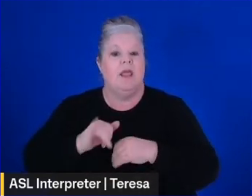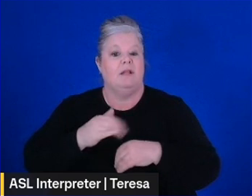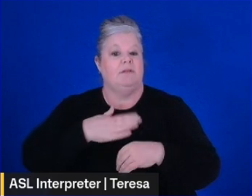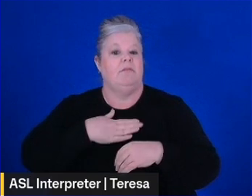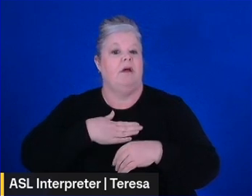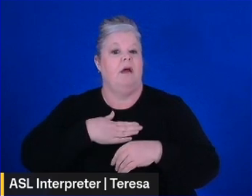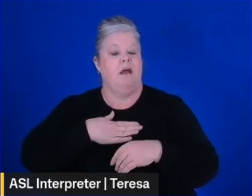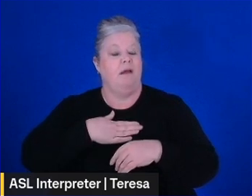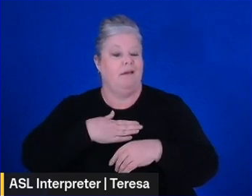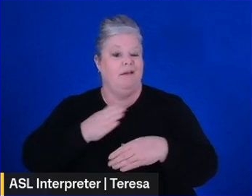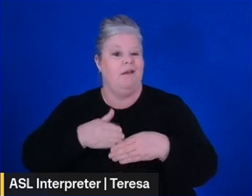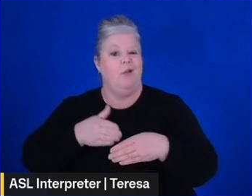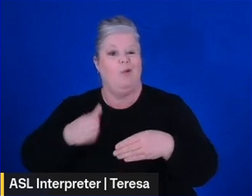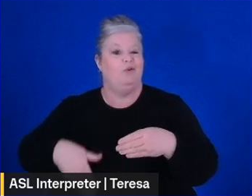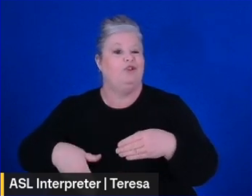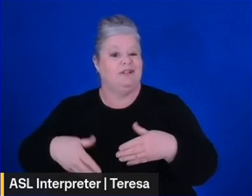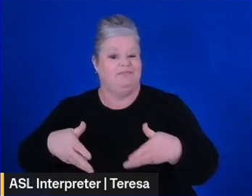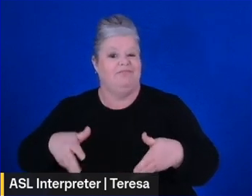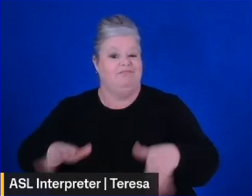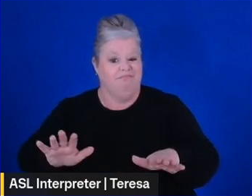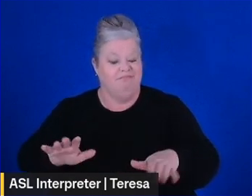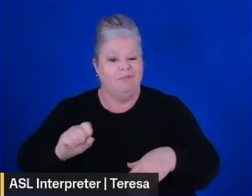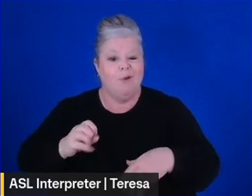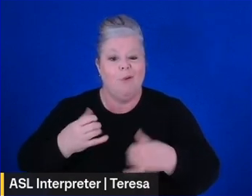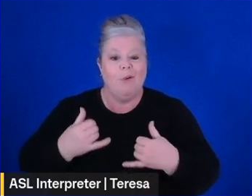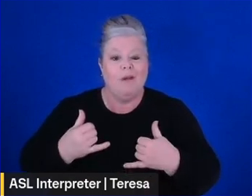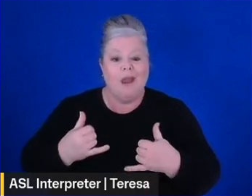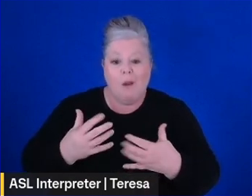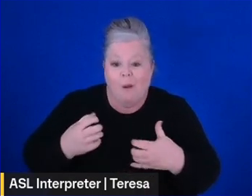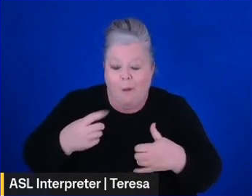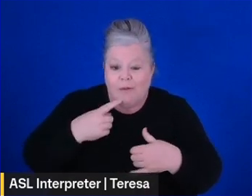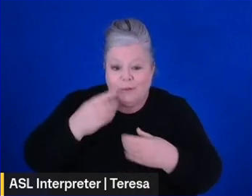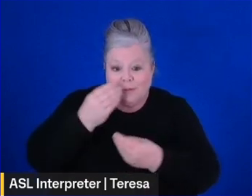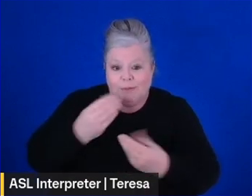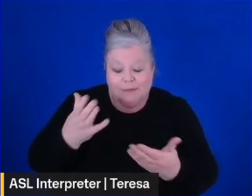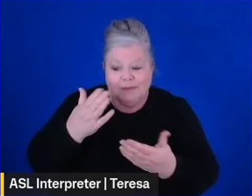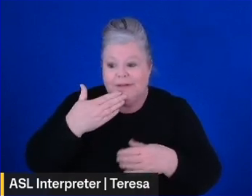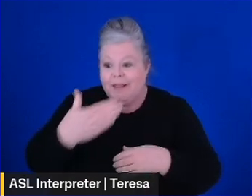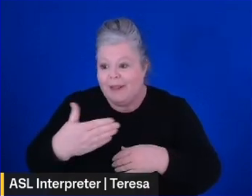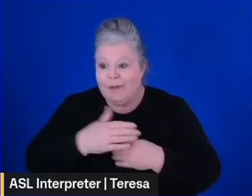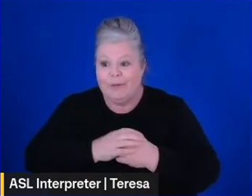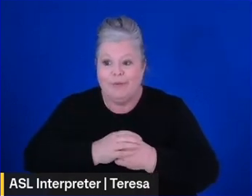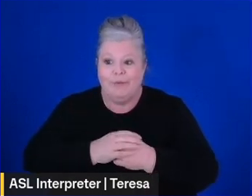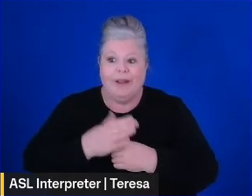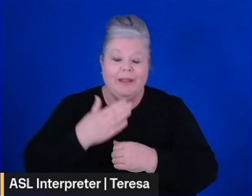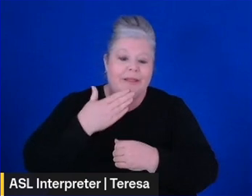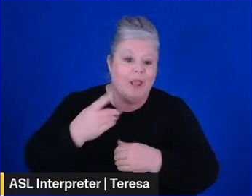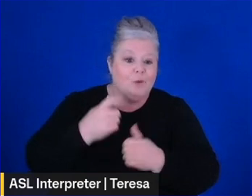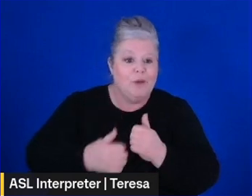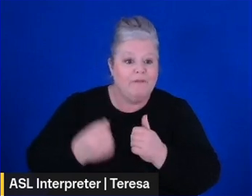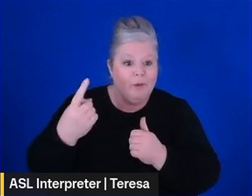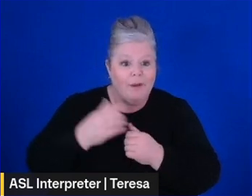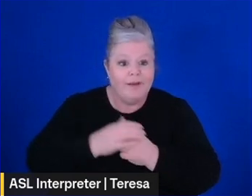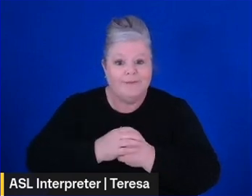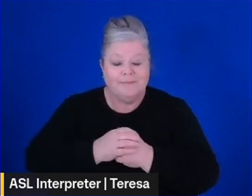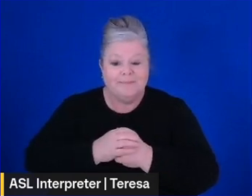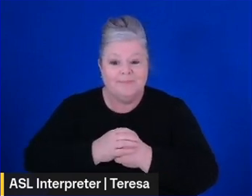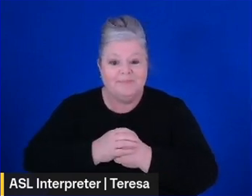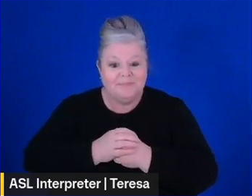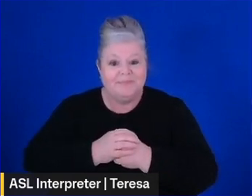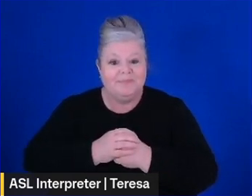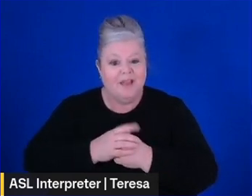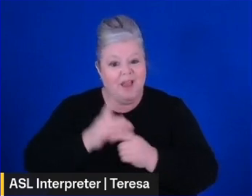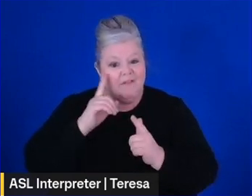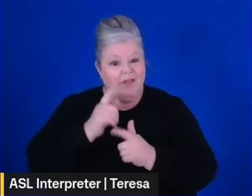So I would like to say thank you to everyone, and feel free